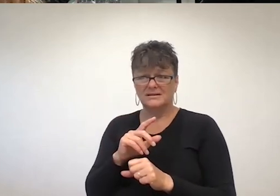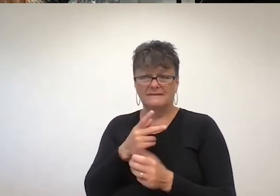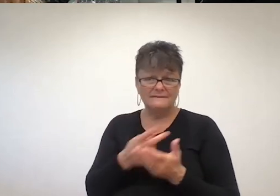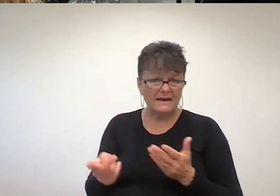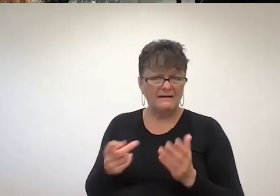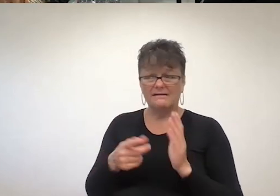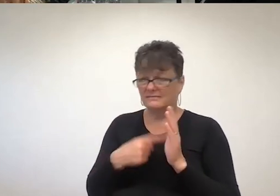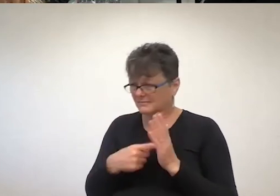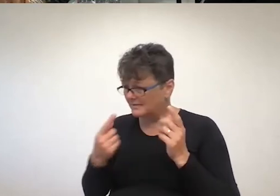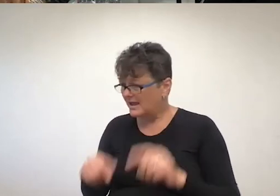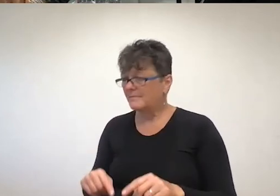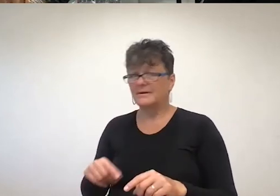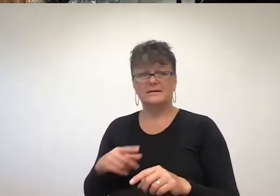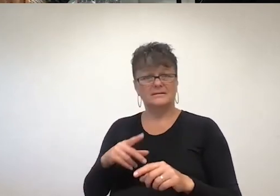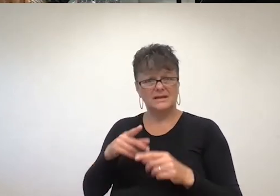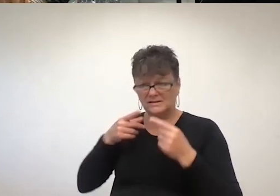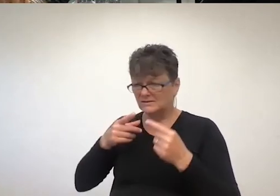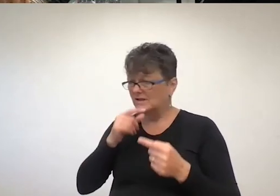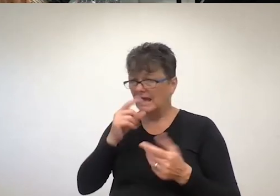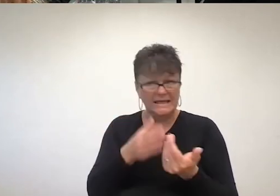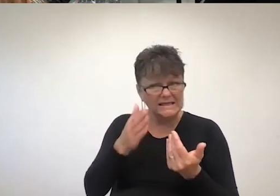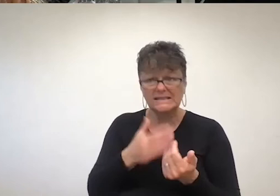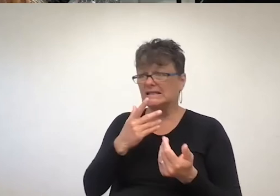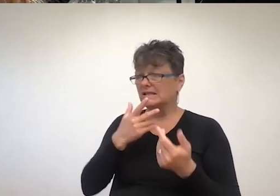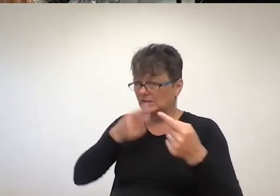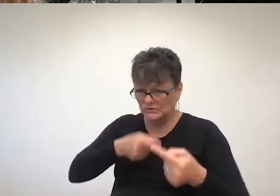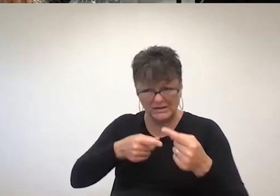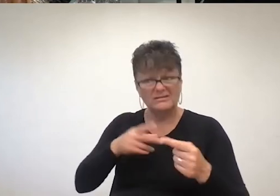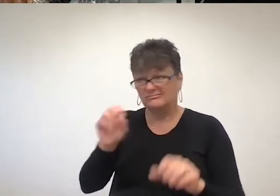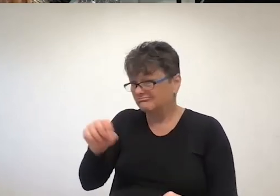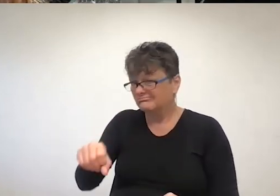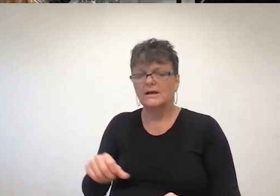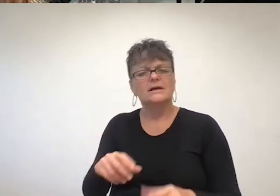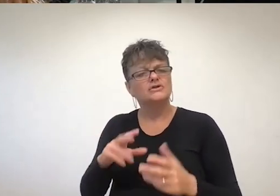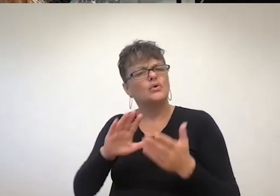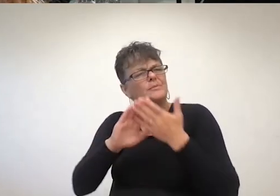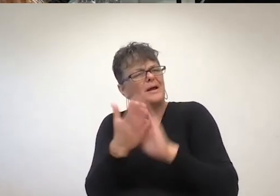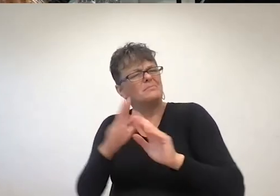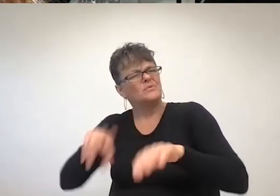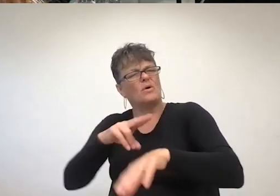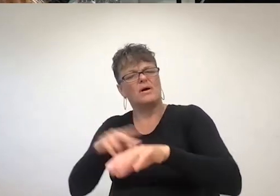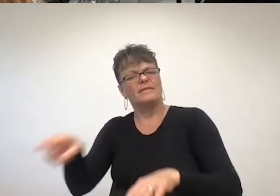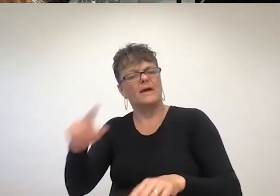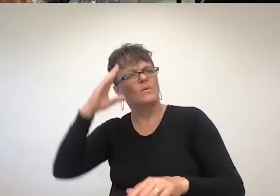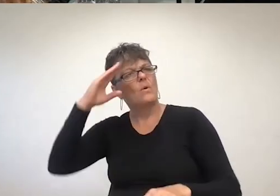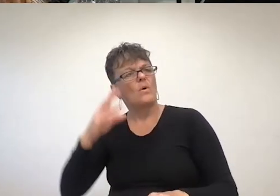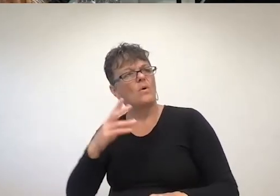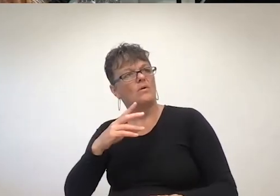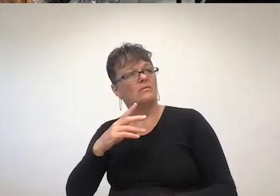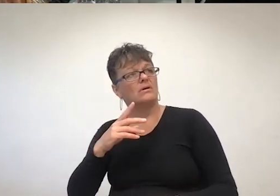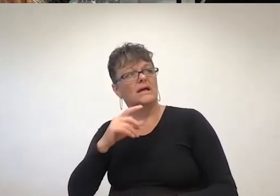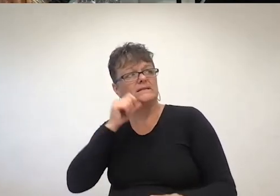that they might just be nervous or intimidated by. Just make it a very normal thing that college students do. And then, of course, as your